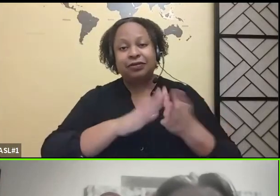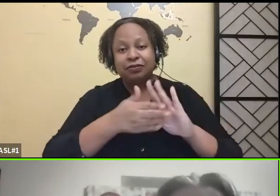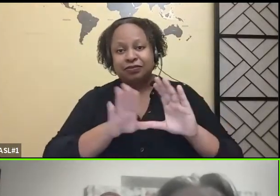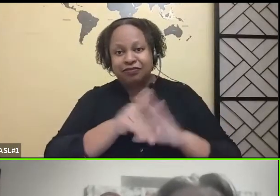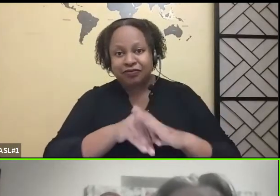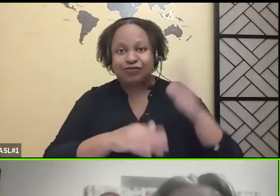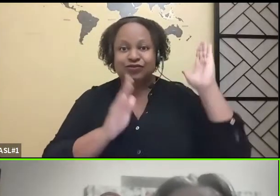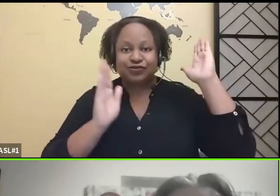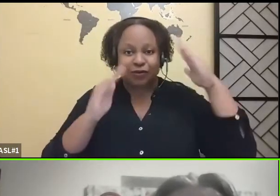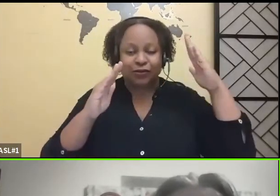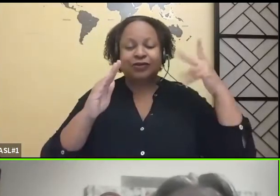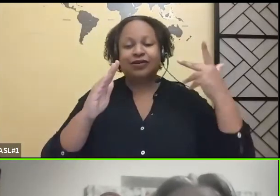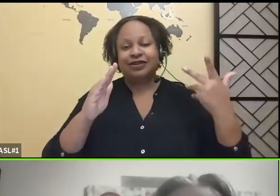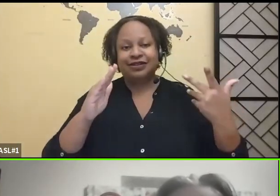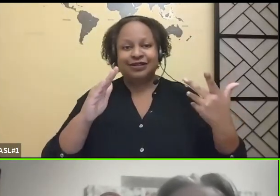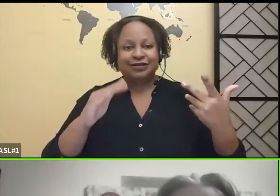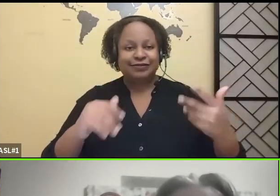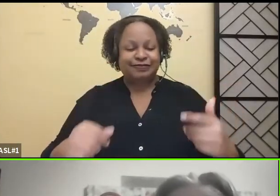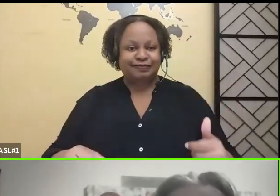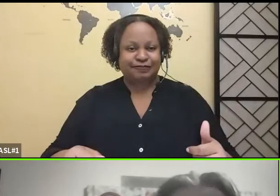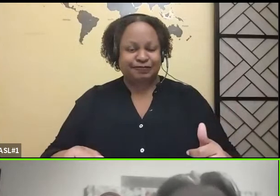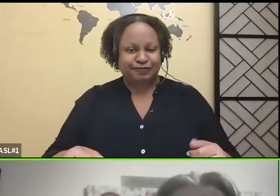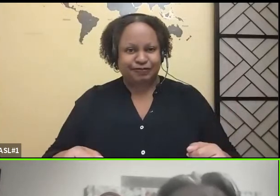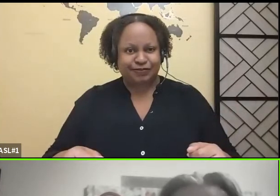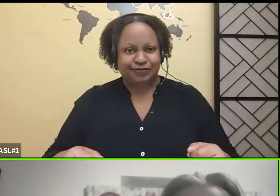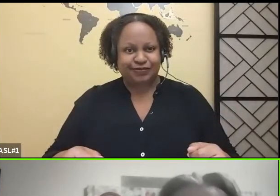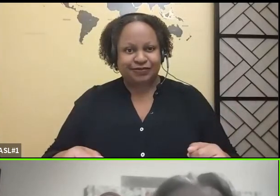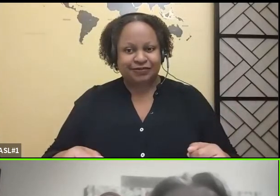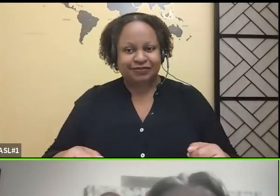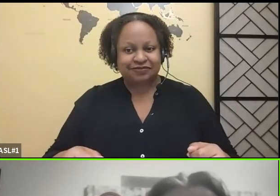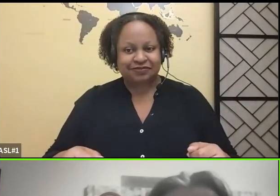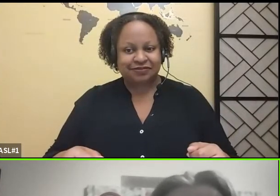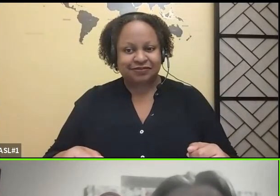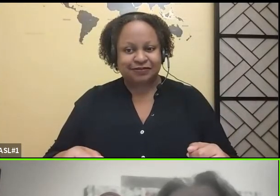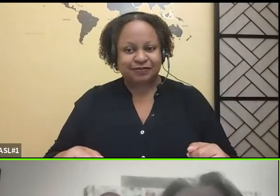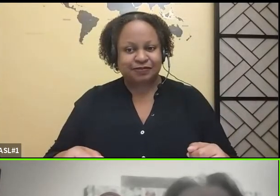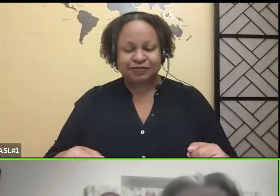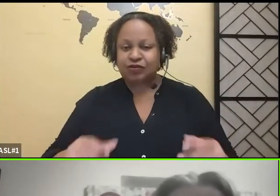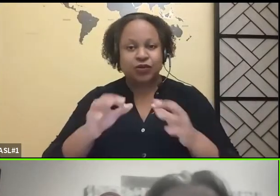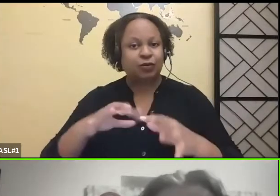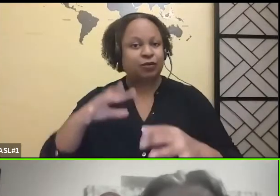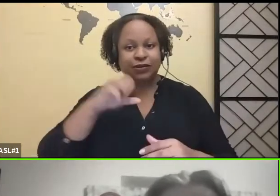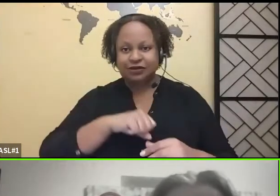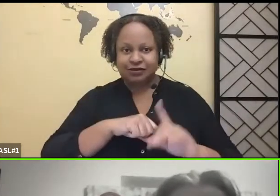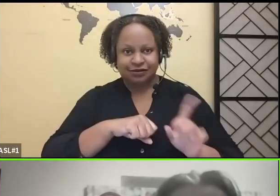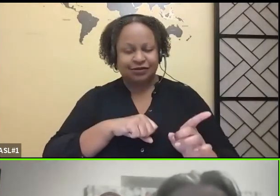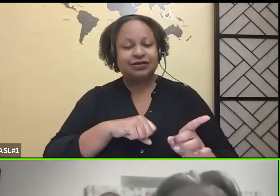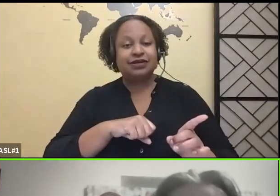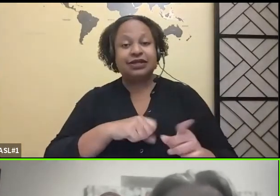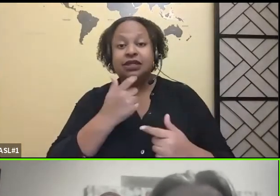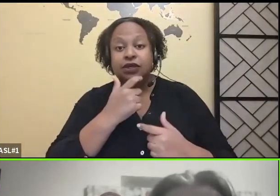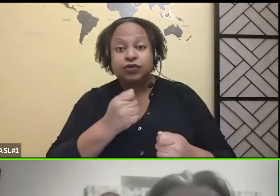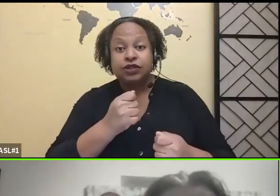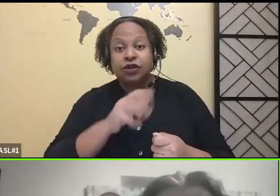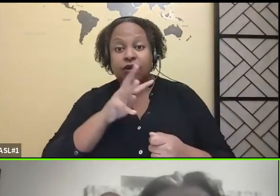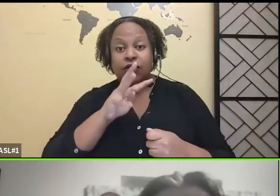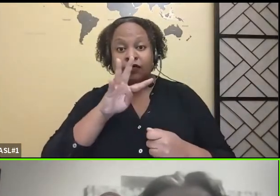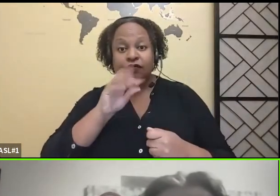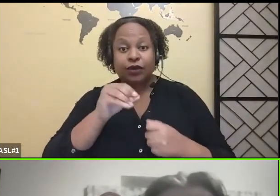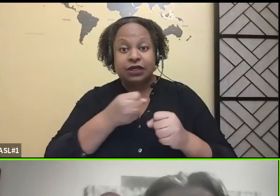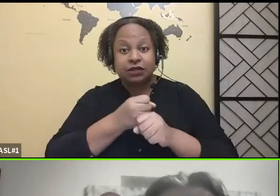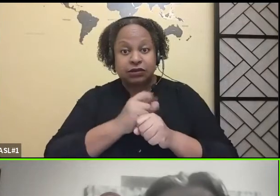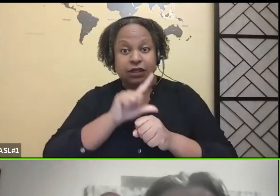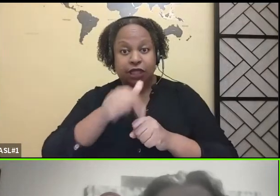care. All right. So, you know, what's interesting is about 40 years later, I think I have a survival school